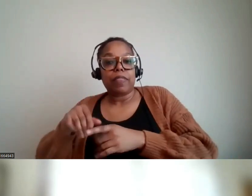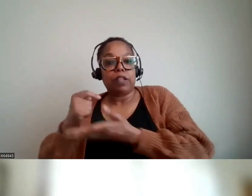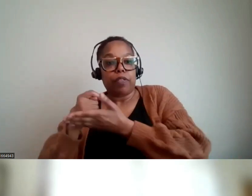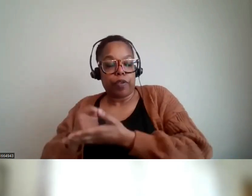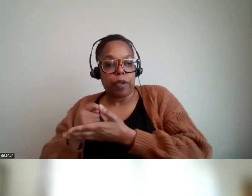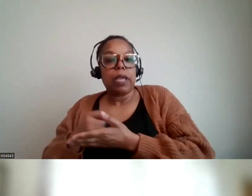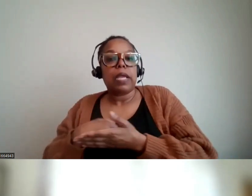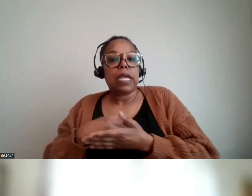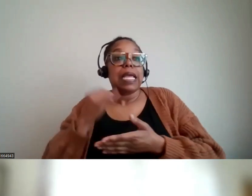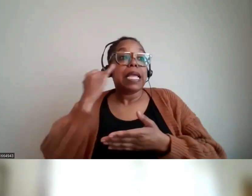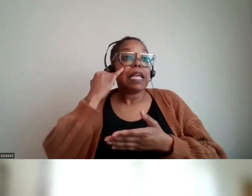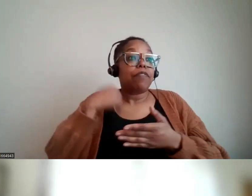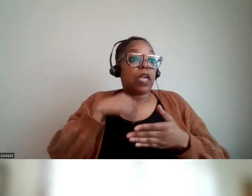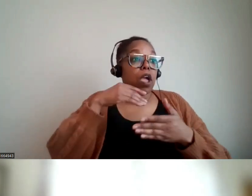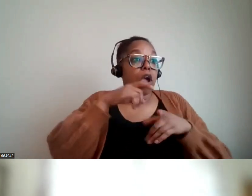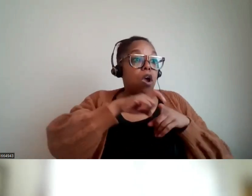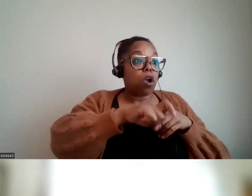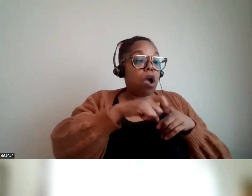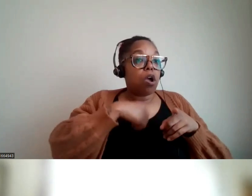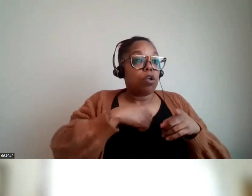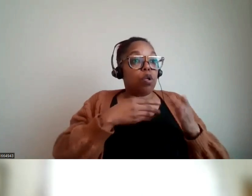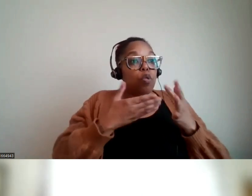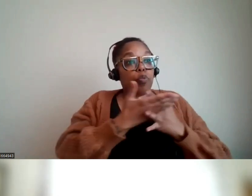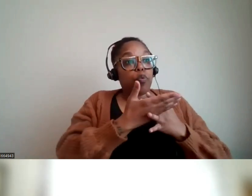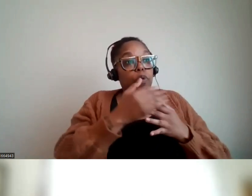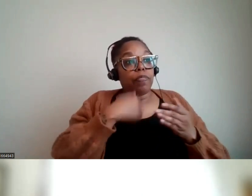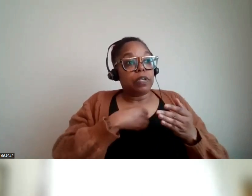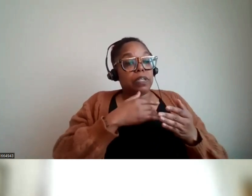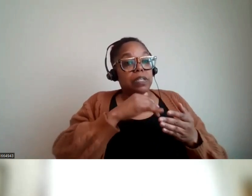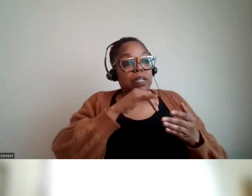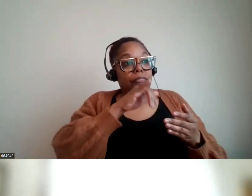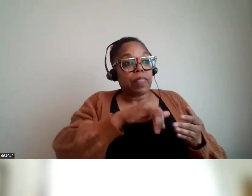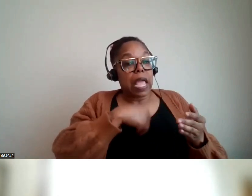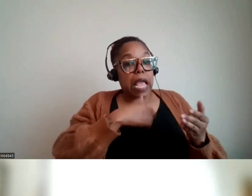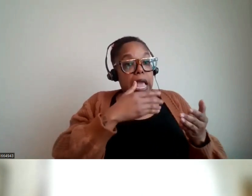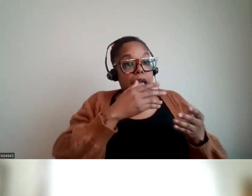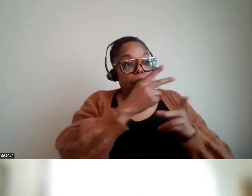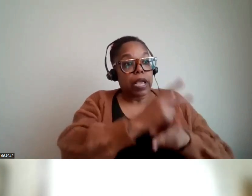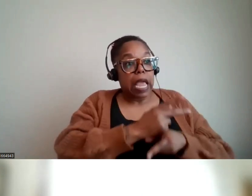system administrator, they can see what they might have already, and then they're able to